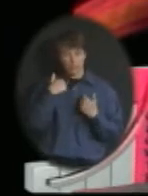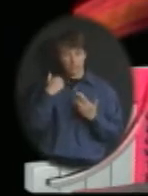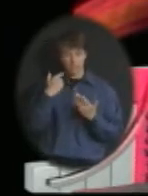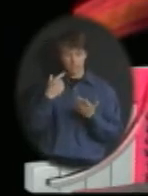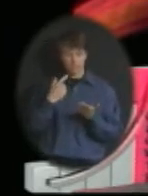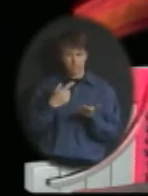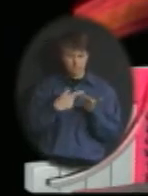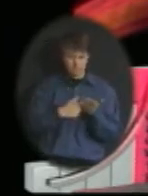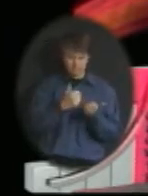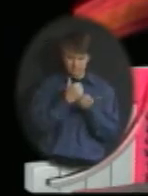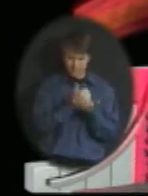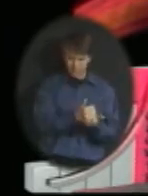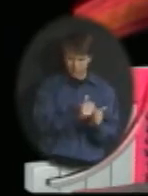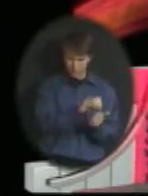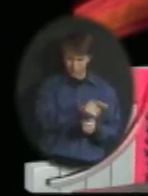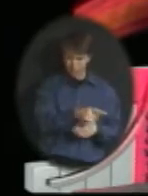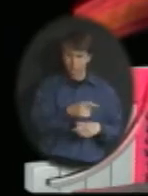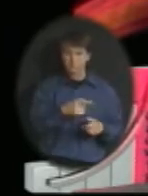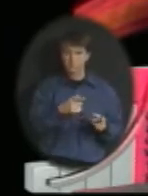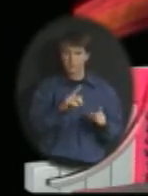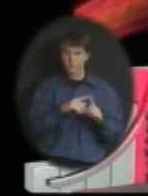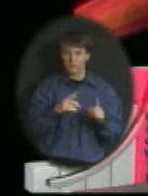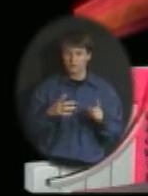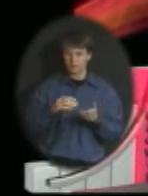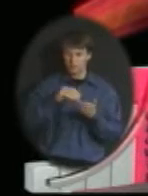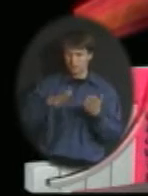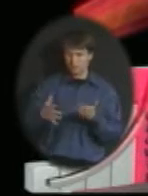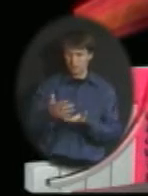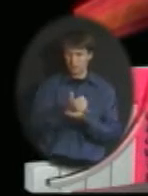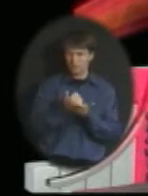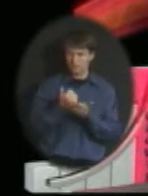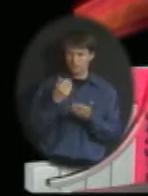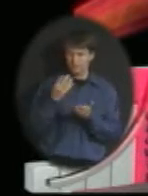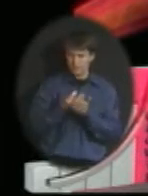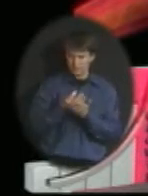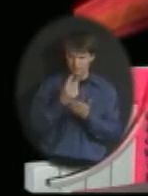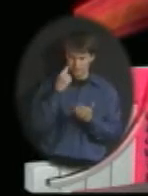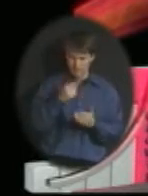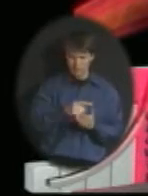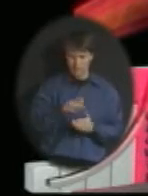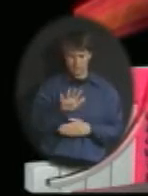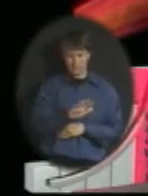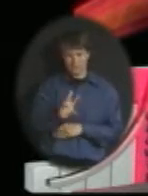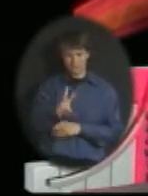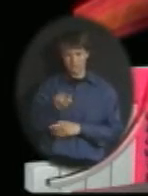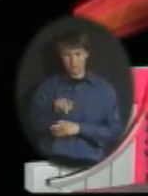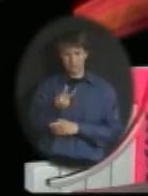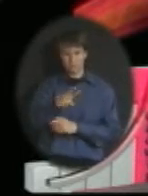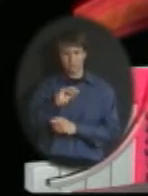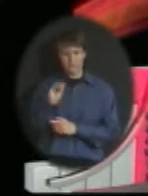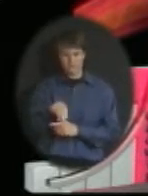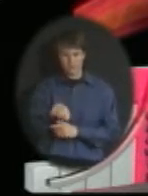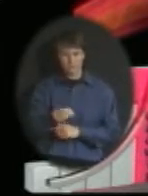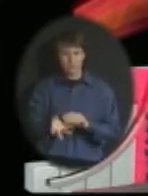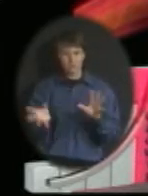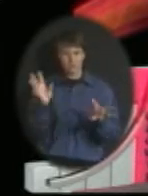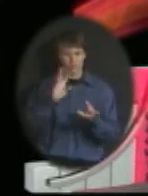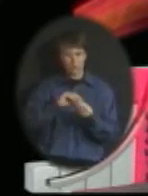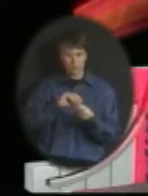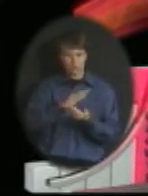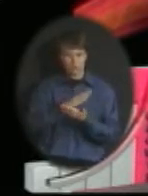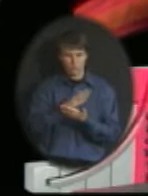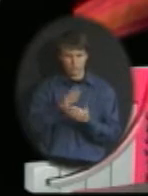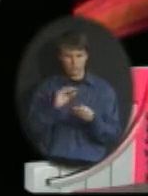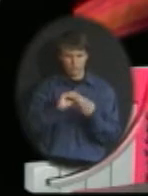services, but these are the students that we would receive funding on. That's about 6.2% of our enrollment. Compared to last year, we had